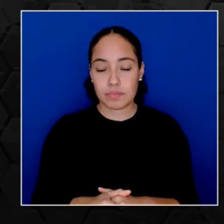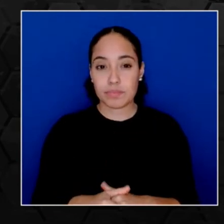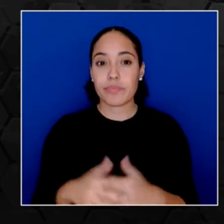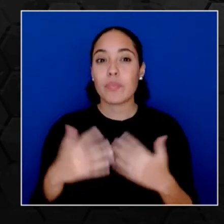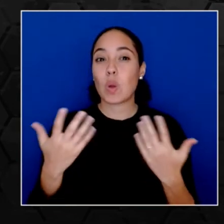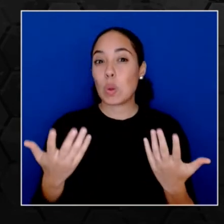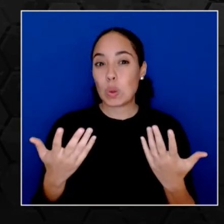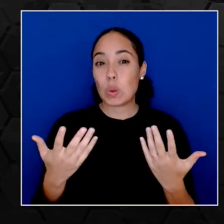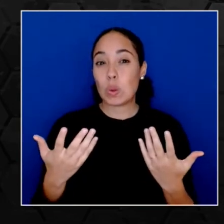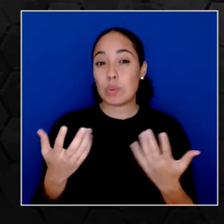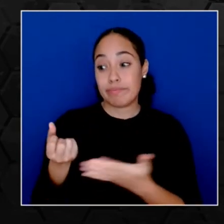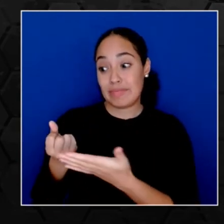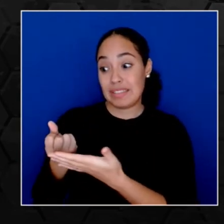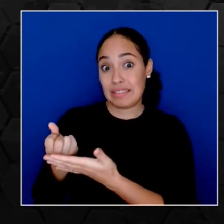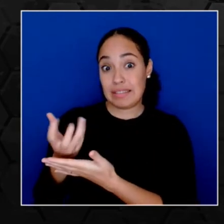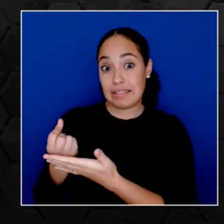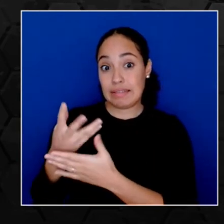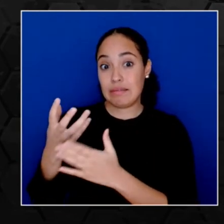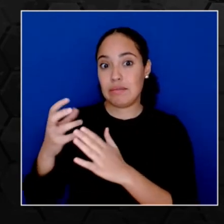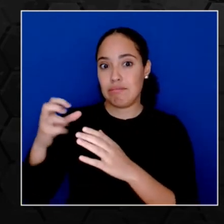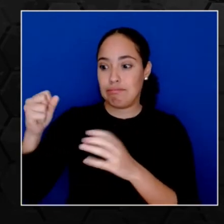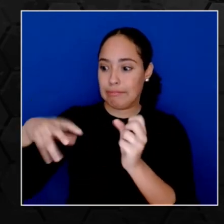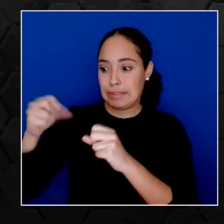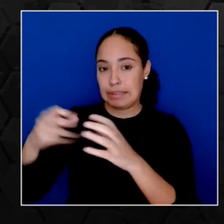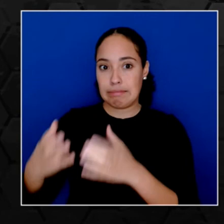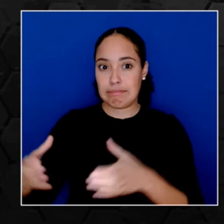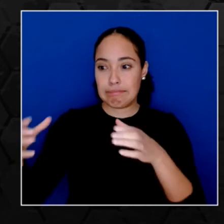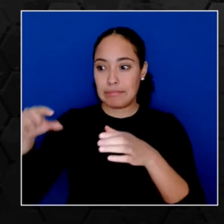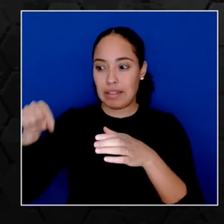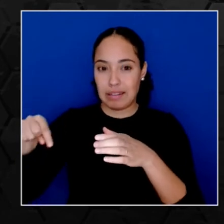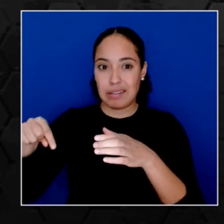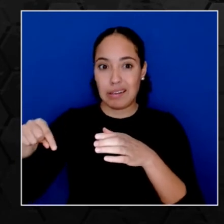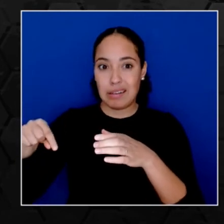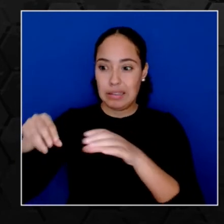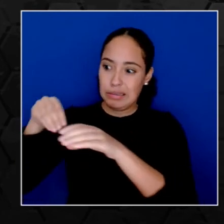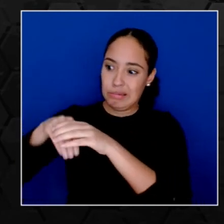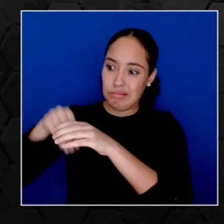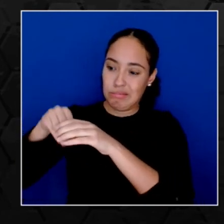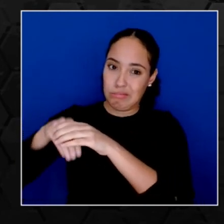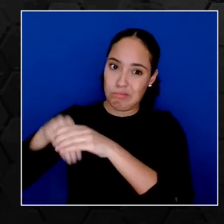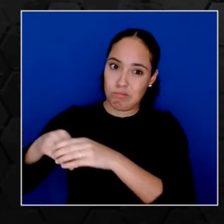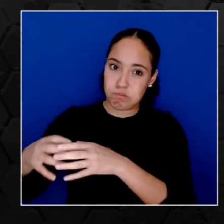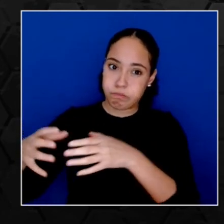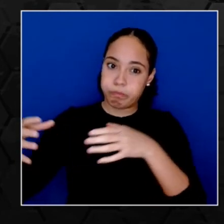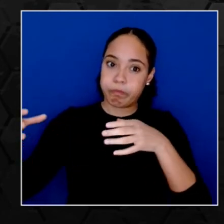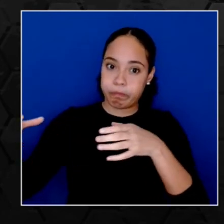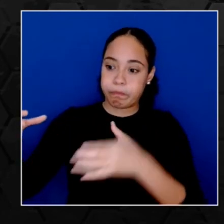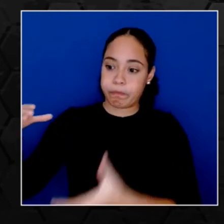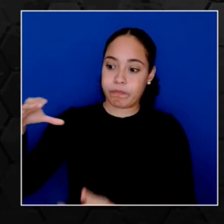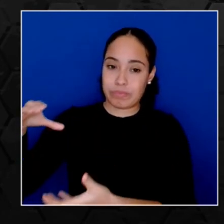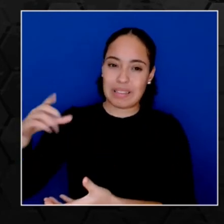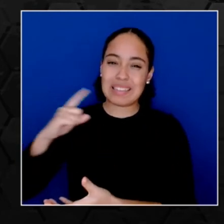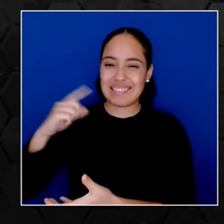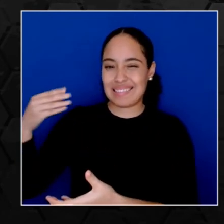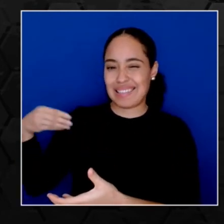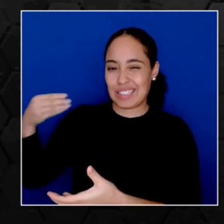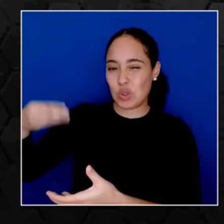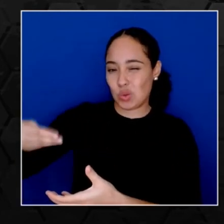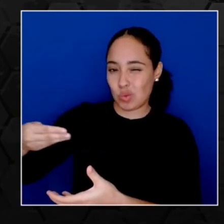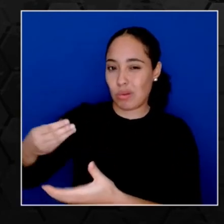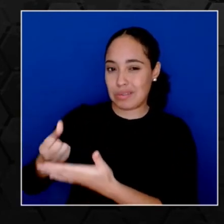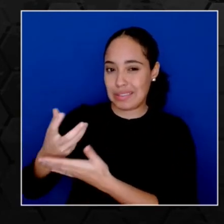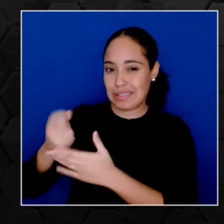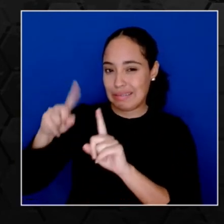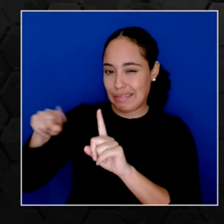product recommendation solution, which is like all the data is stored in the transactional data, which is the historical data that I was speaking about. So the historical data, which